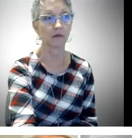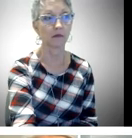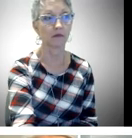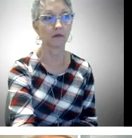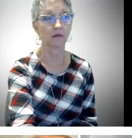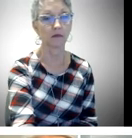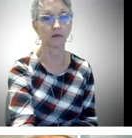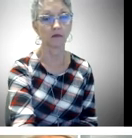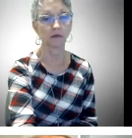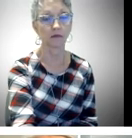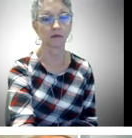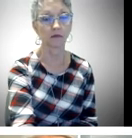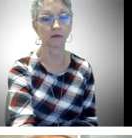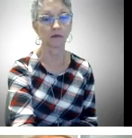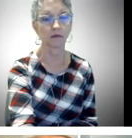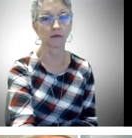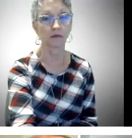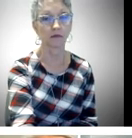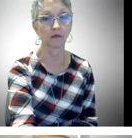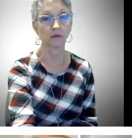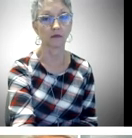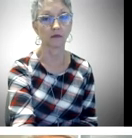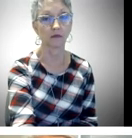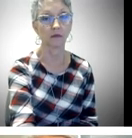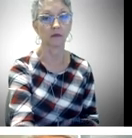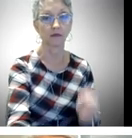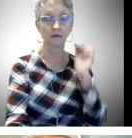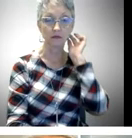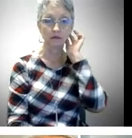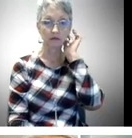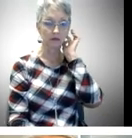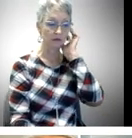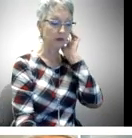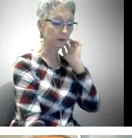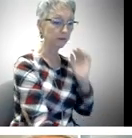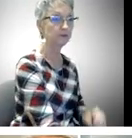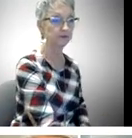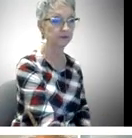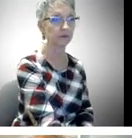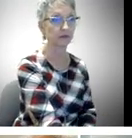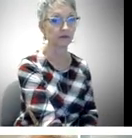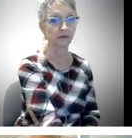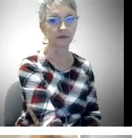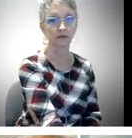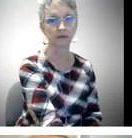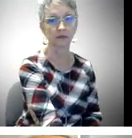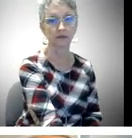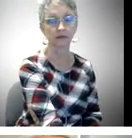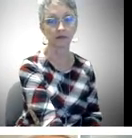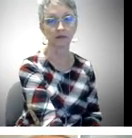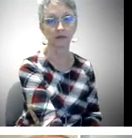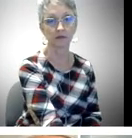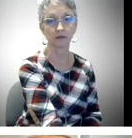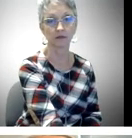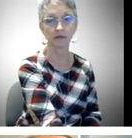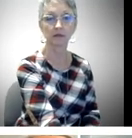a county judge who's not a lawyer, they don't have a court visitor program. I think they may have the ability to have